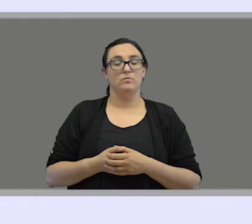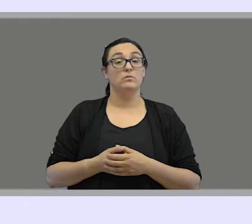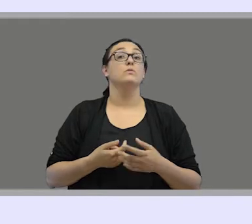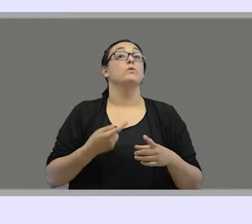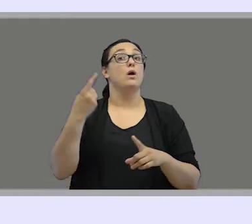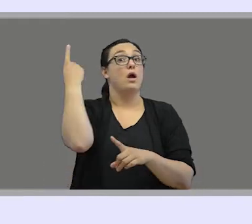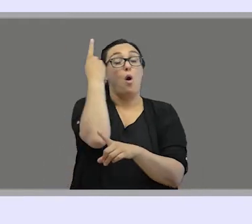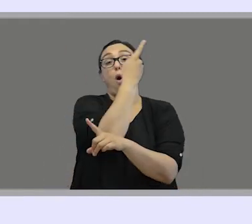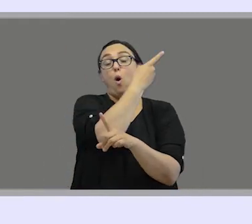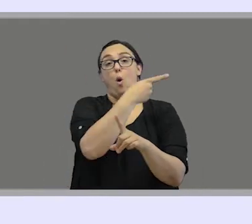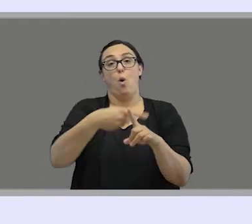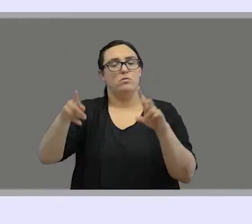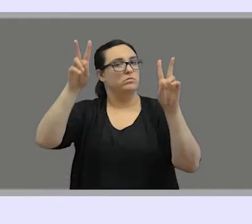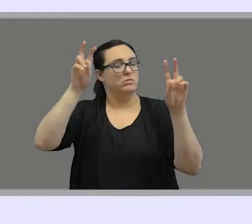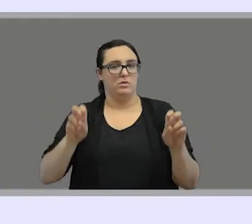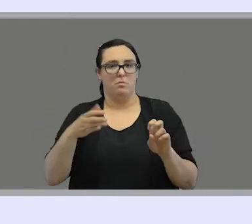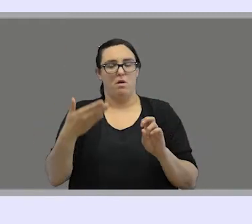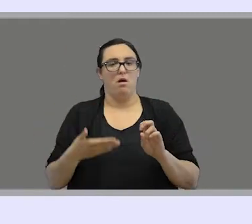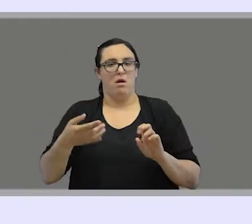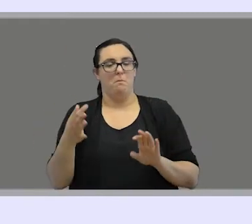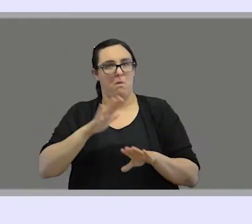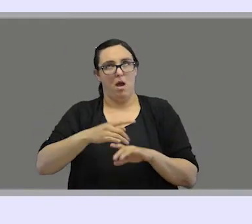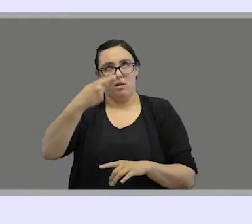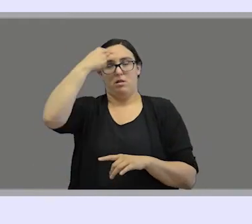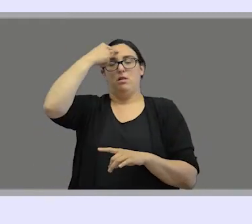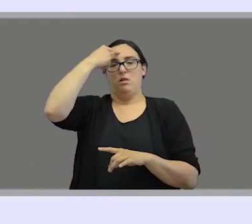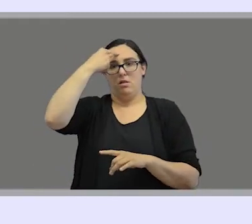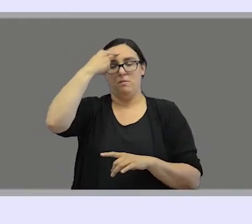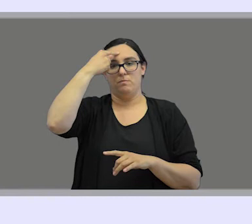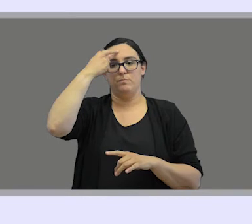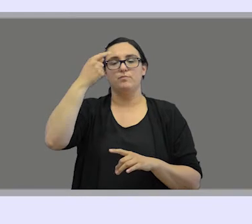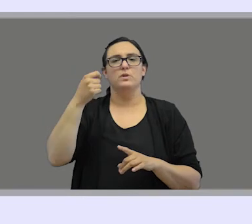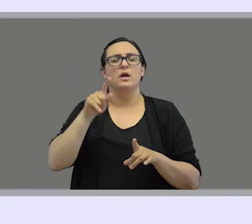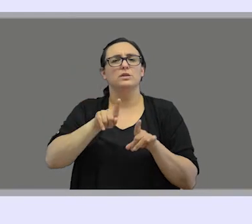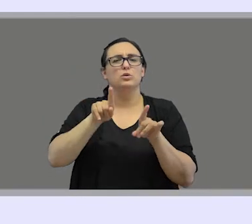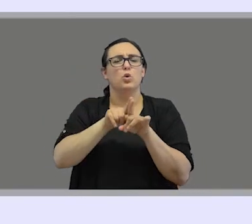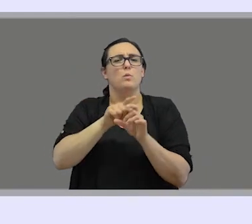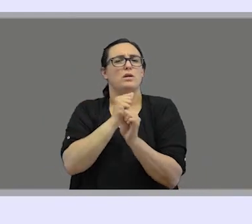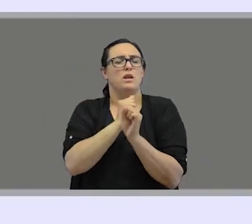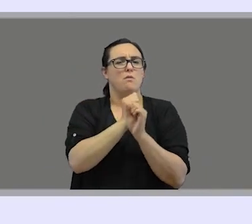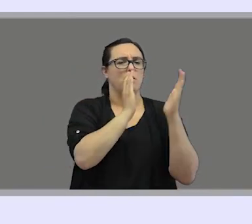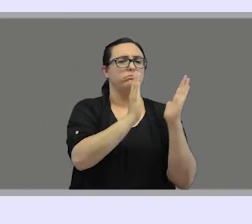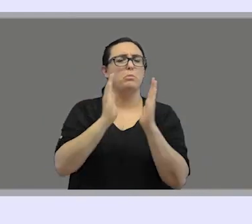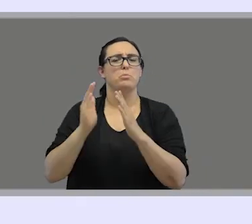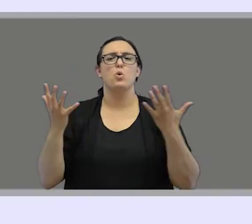Another important thing to have in mind is the working patterns of the sign language